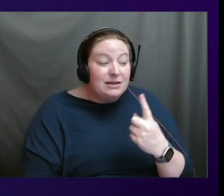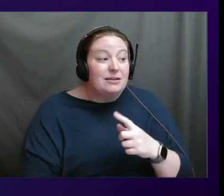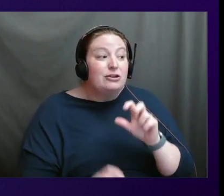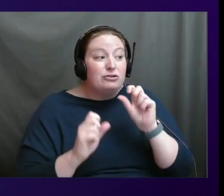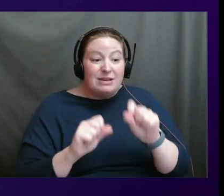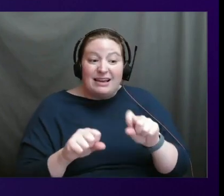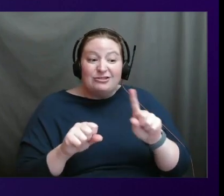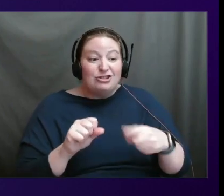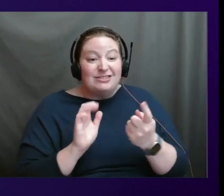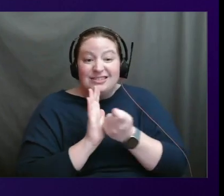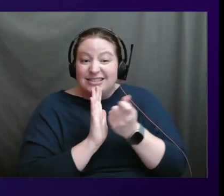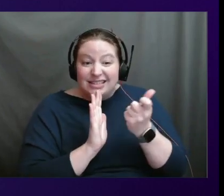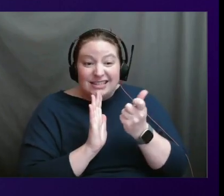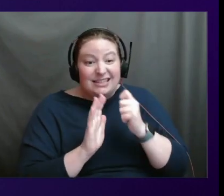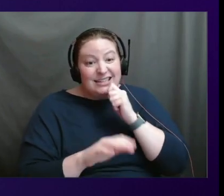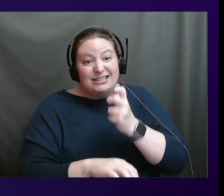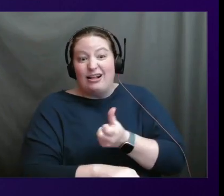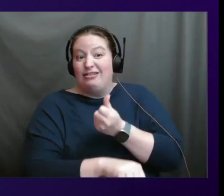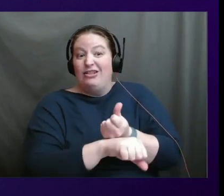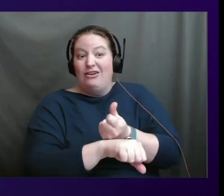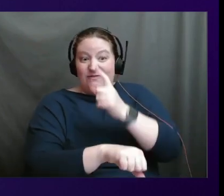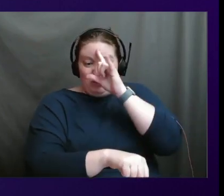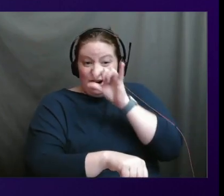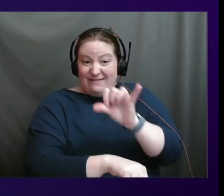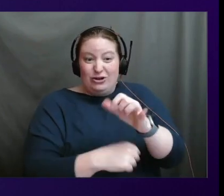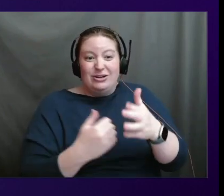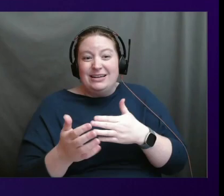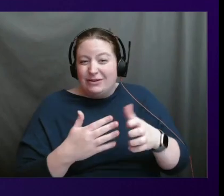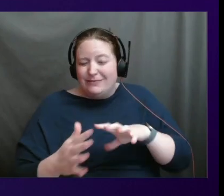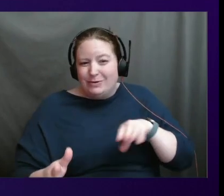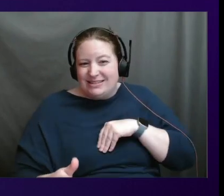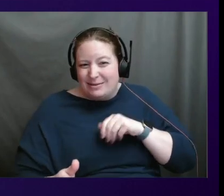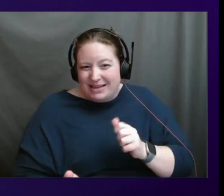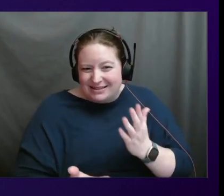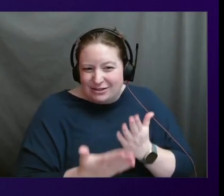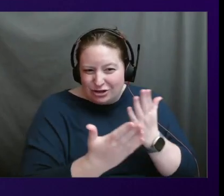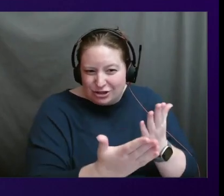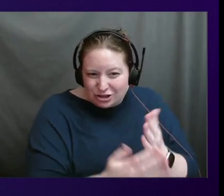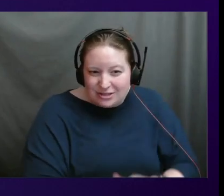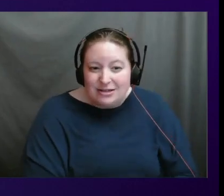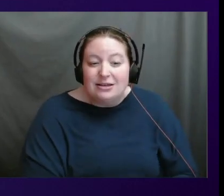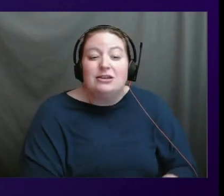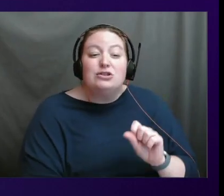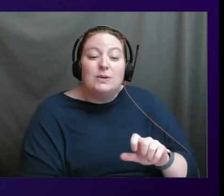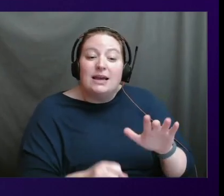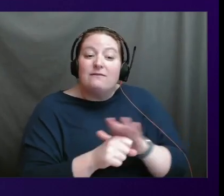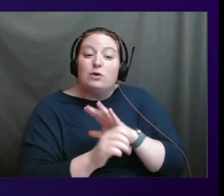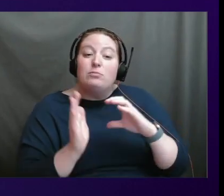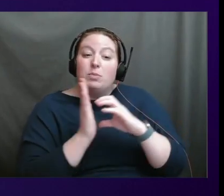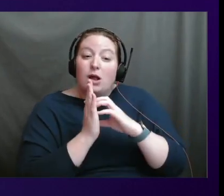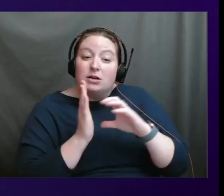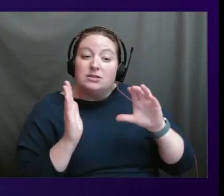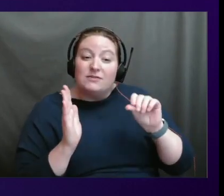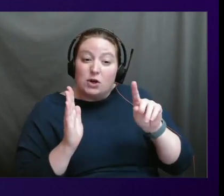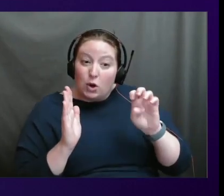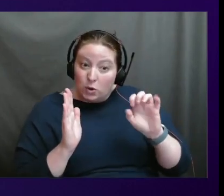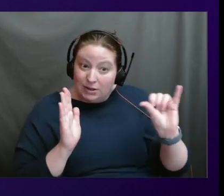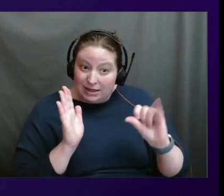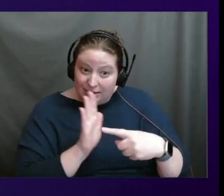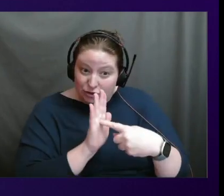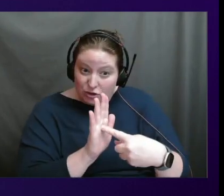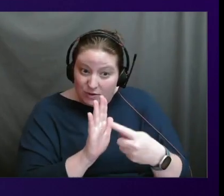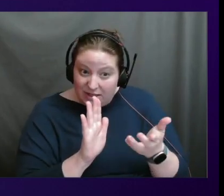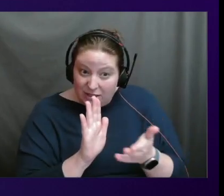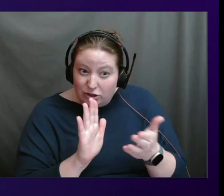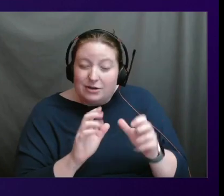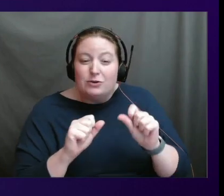it. It's not locked in forever, even if you take the suggestion. Sometimes even, so it can do entire blocks of code as it's showing here, or you can have, so it can be like up to